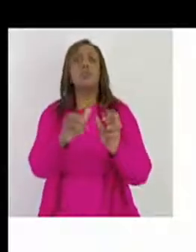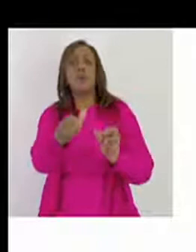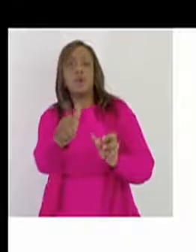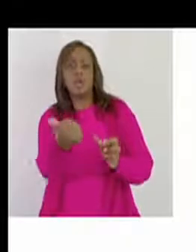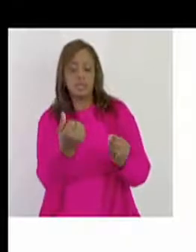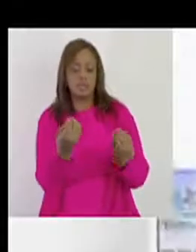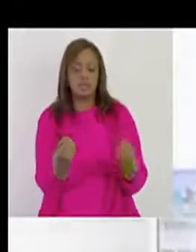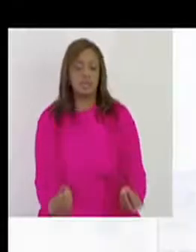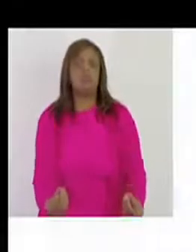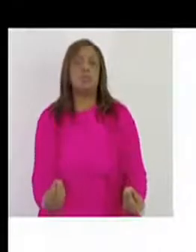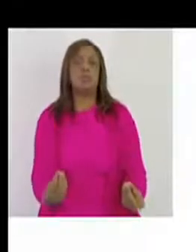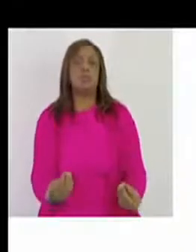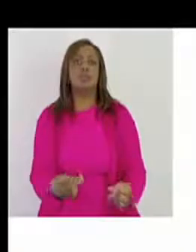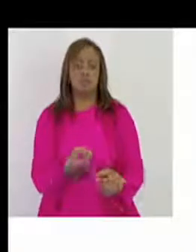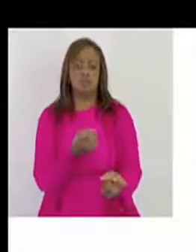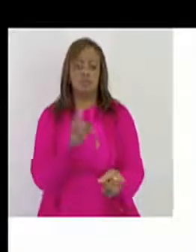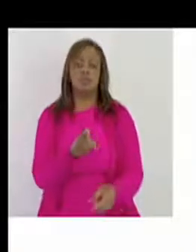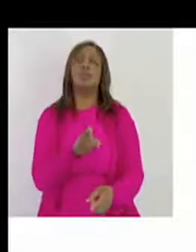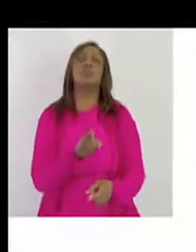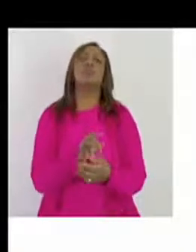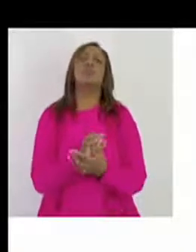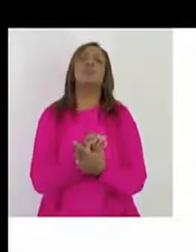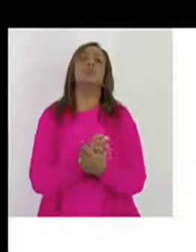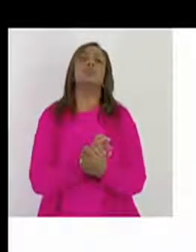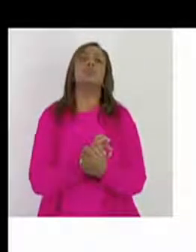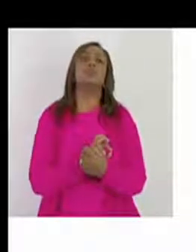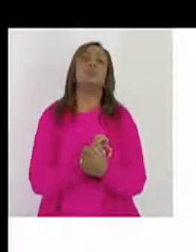are different from you.